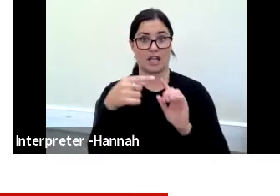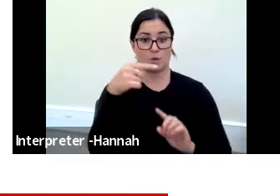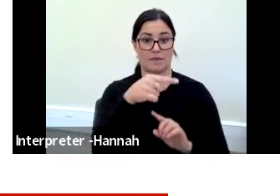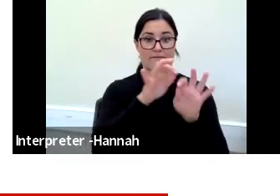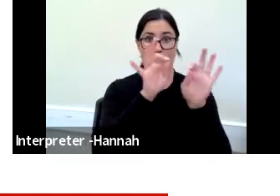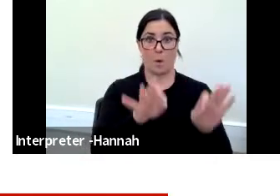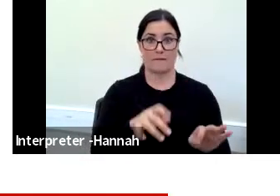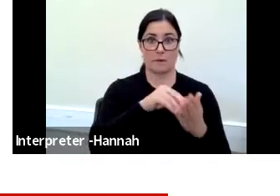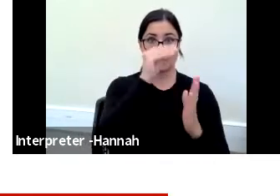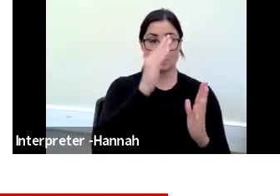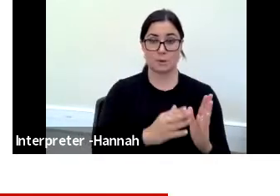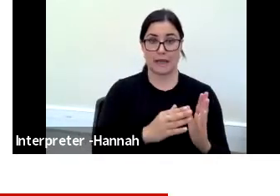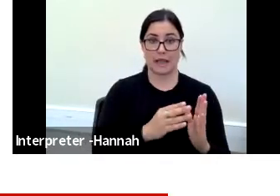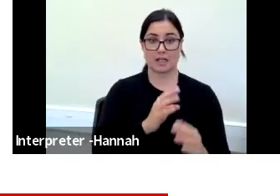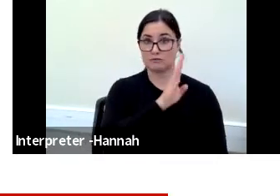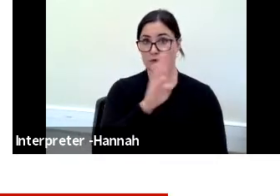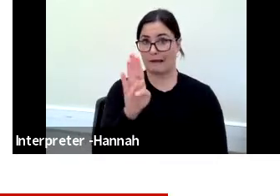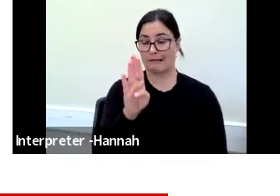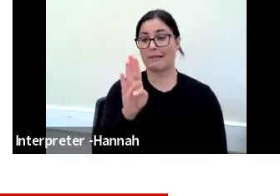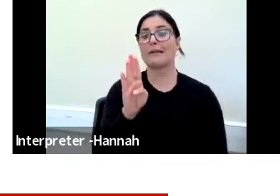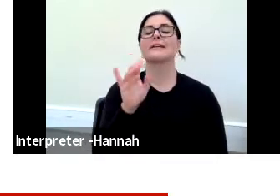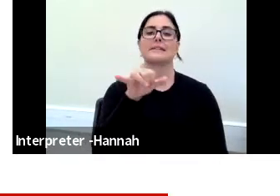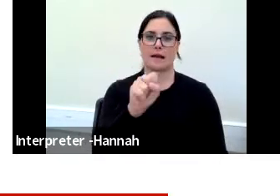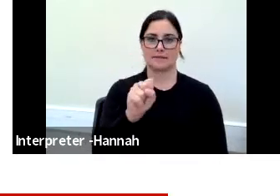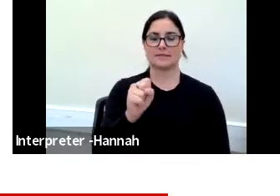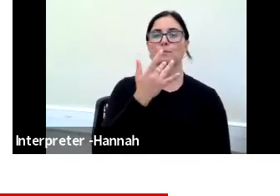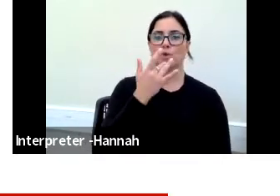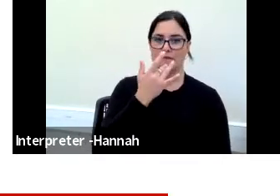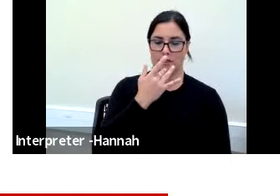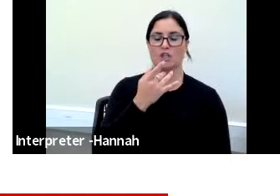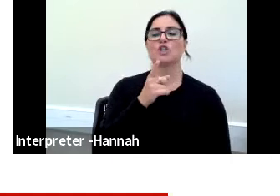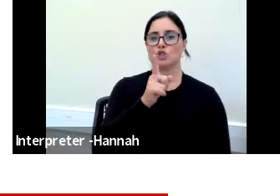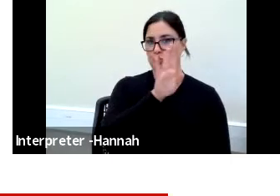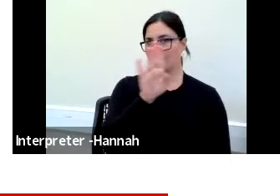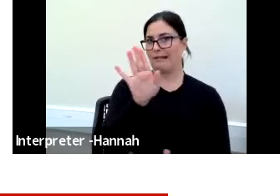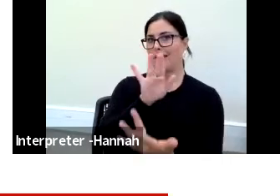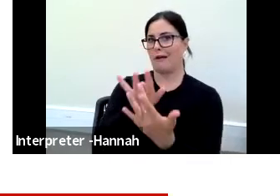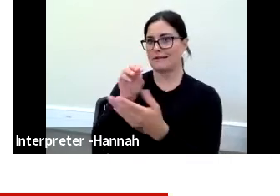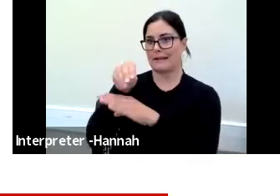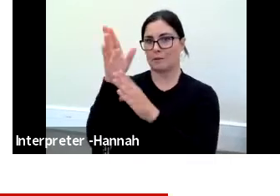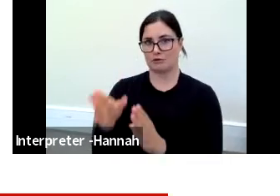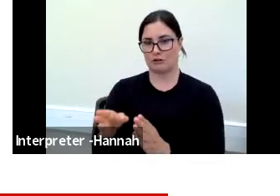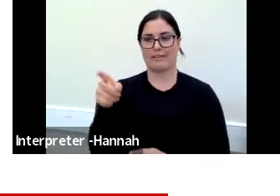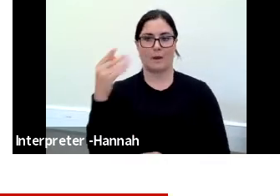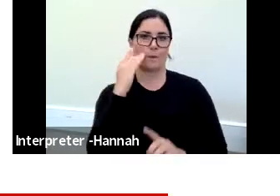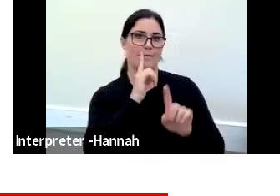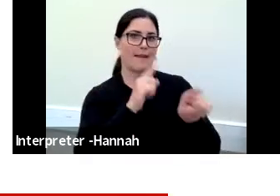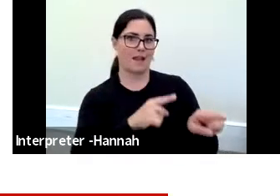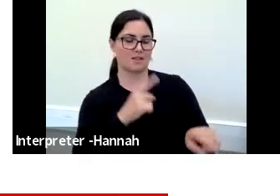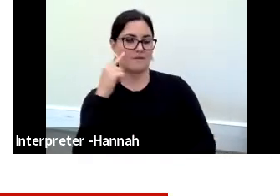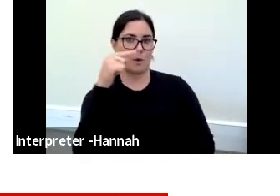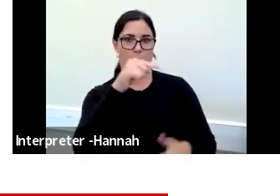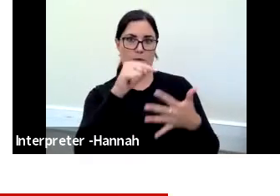form with any questions? Or yes, that would be preferred because that counselor works with the student directly, so they would know like specific answers to